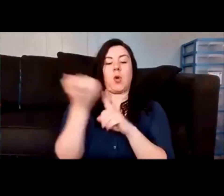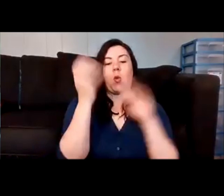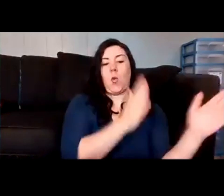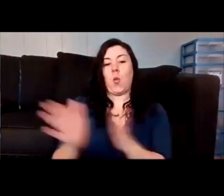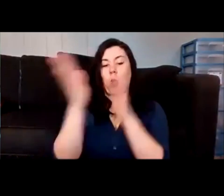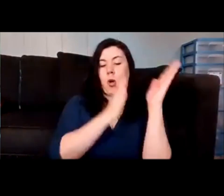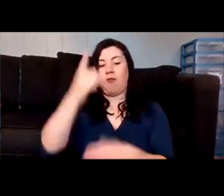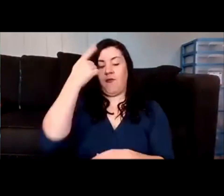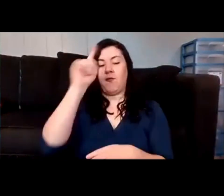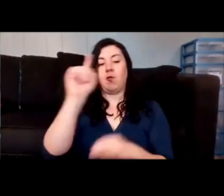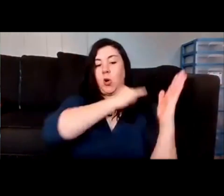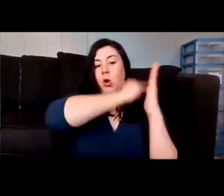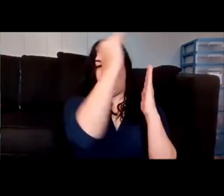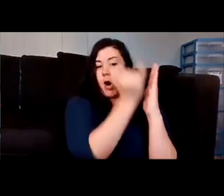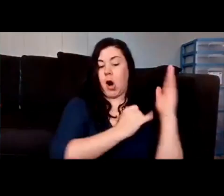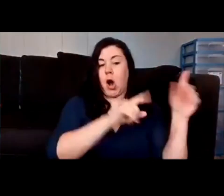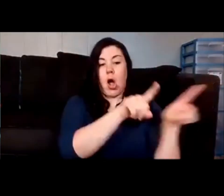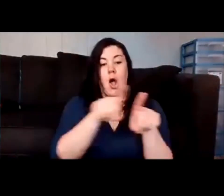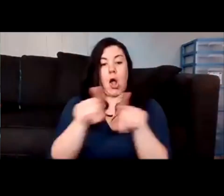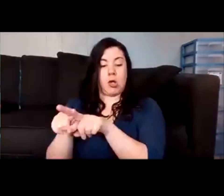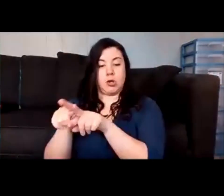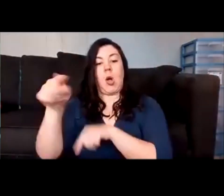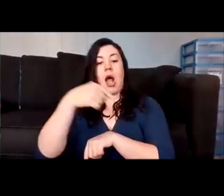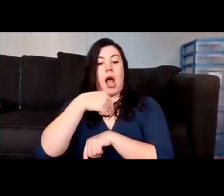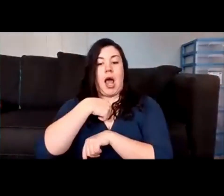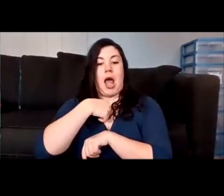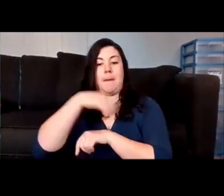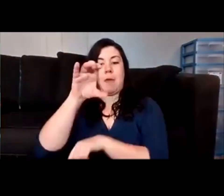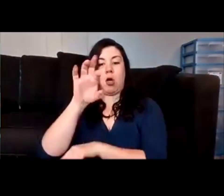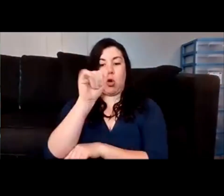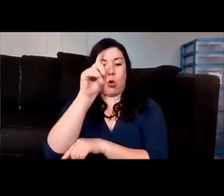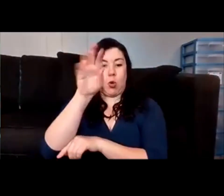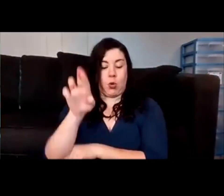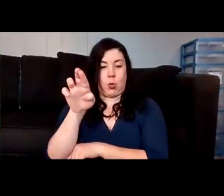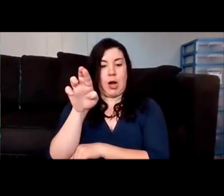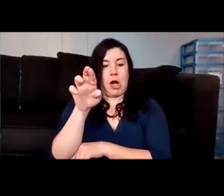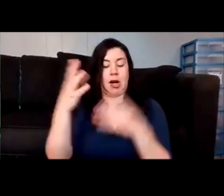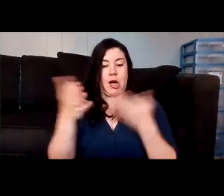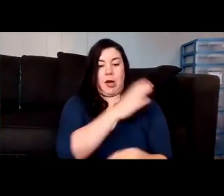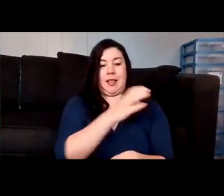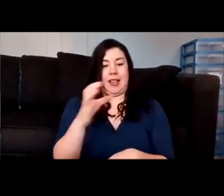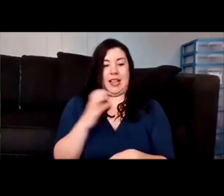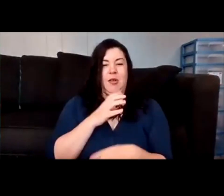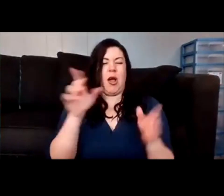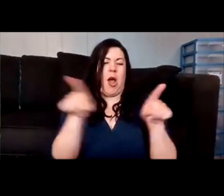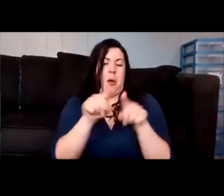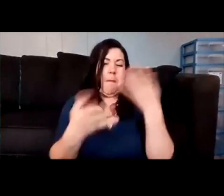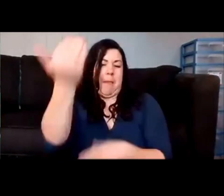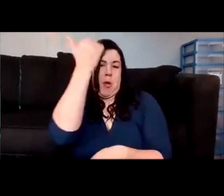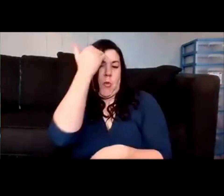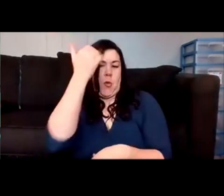and I also work as the gun curator in residence at MoCA Cleveland. And some of you might know me through the Museums Are Not Neutral